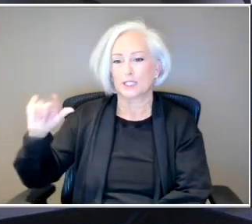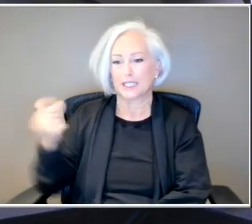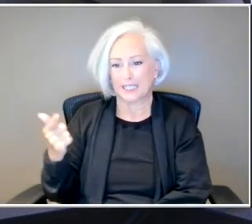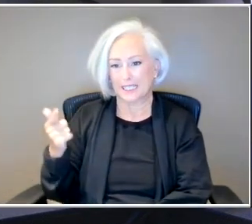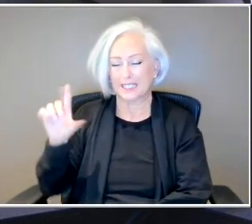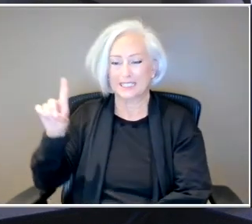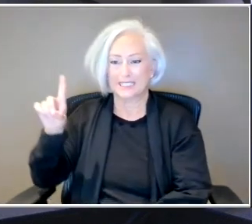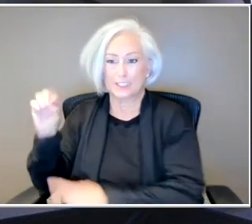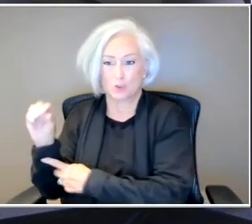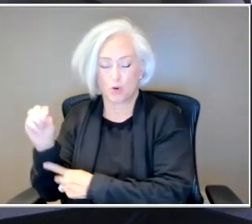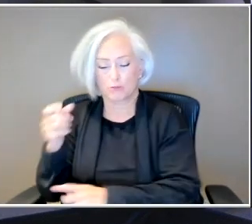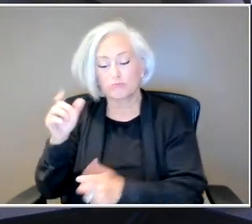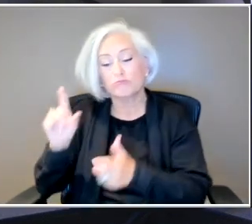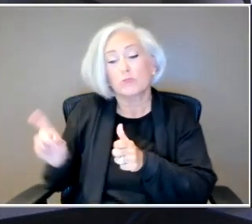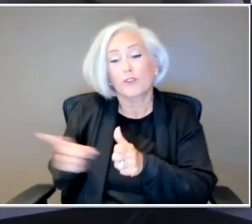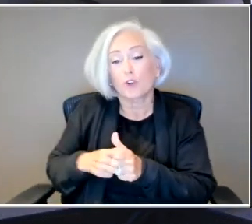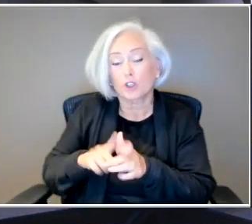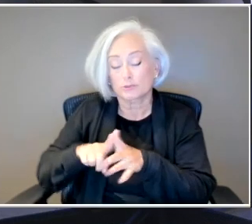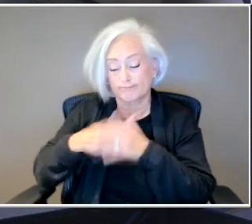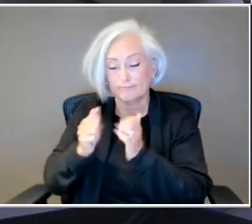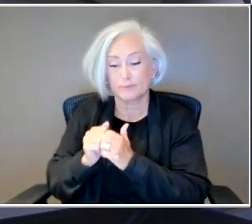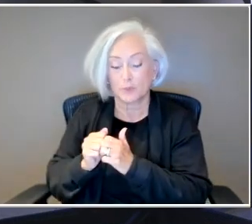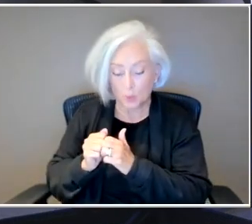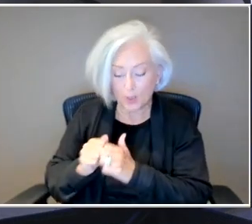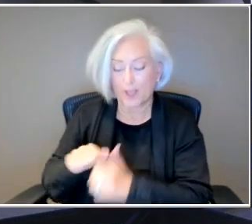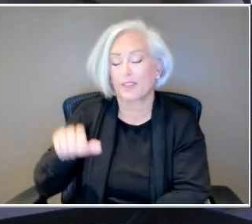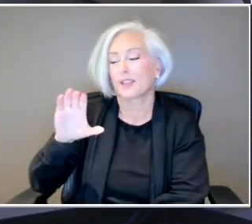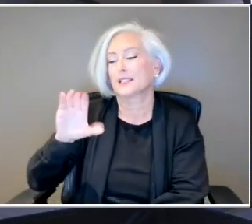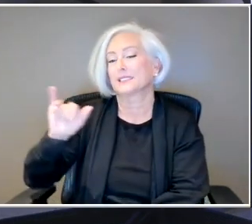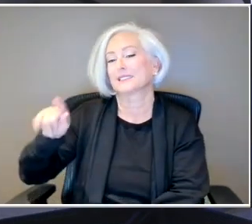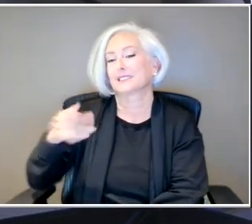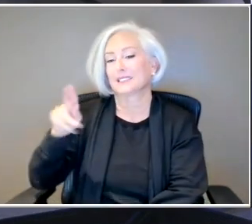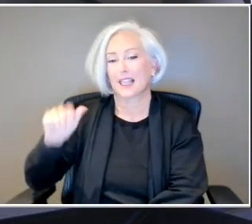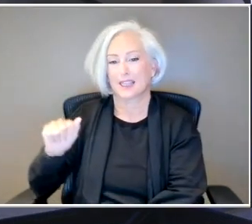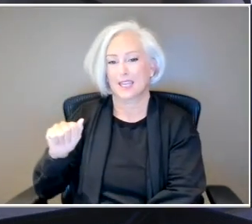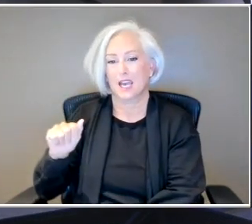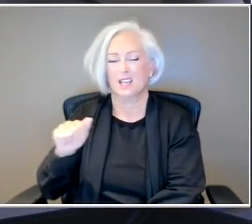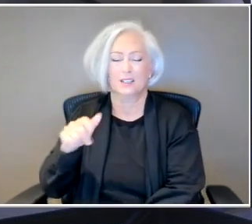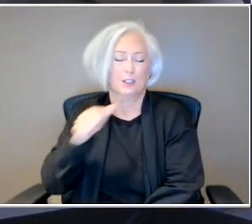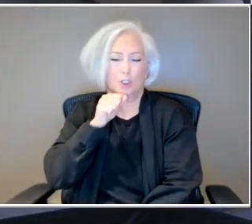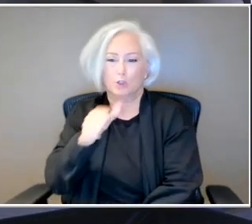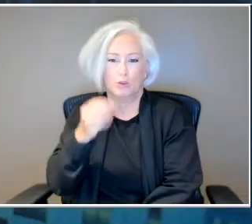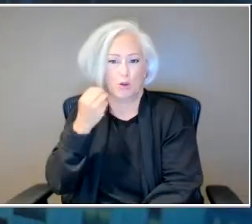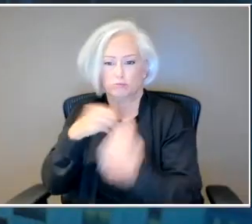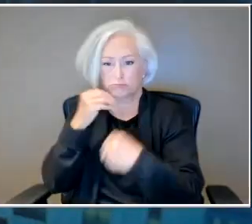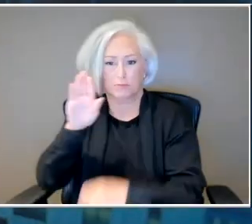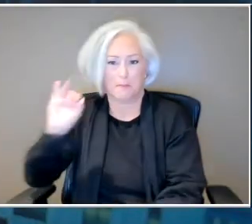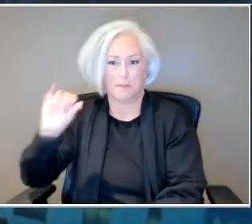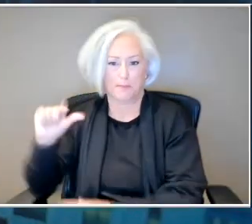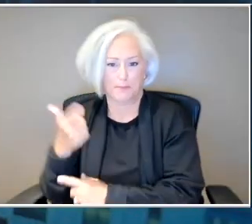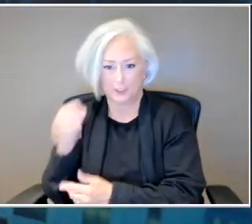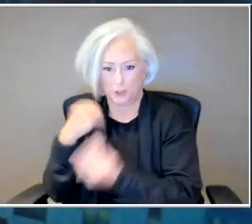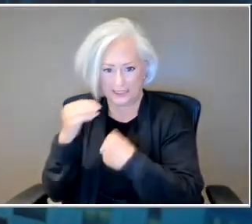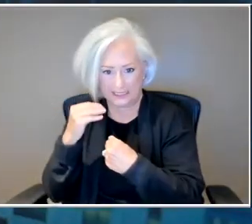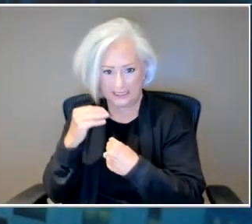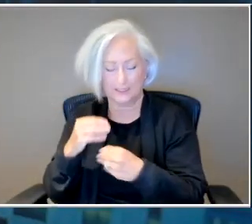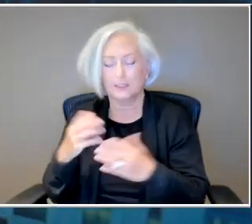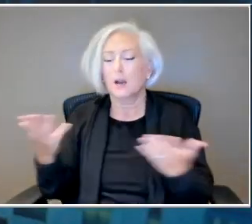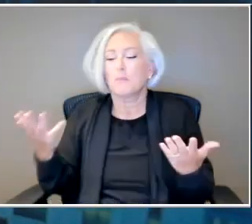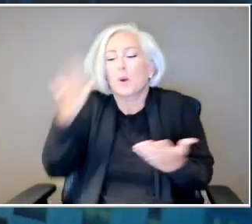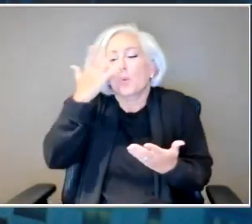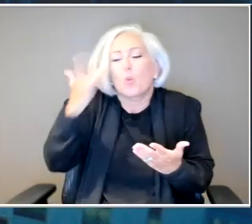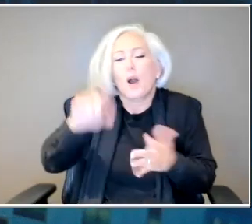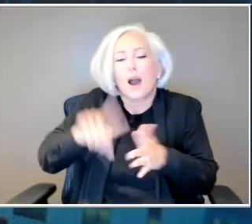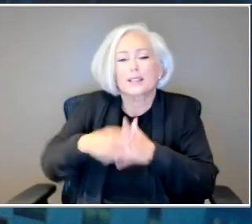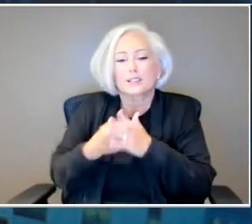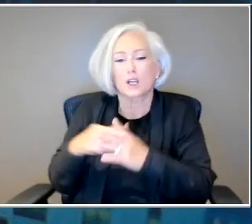No. But can you share with us what got you started on a GLP-1? Oh, sure. I'm probably a typical woman who used to